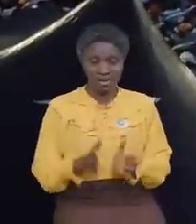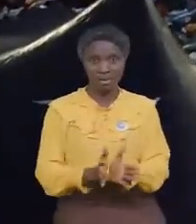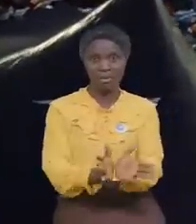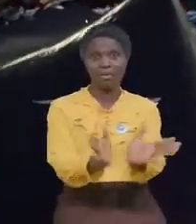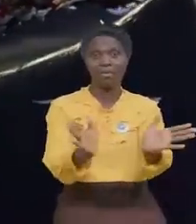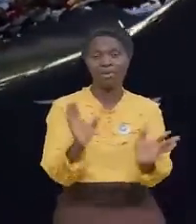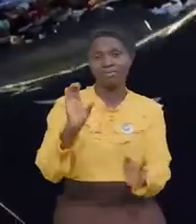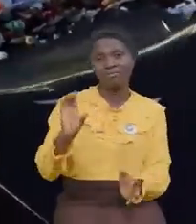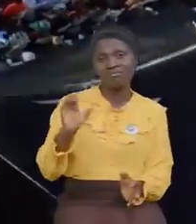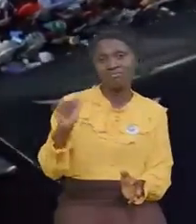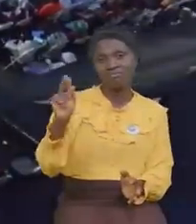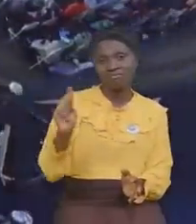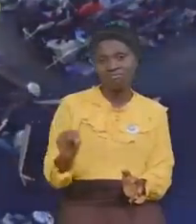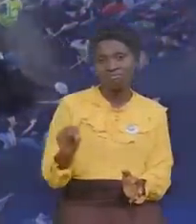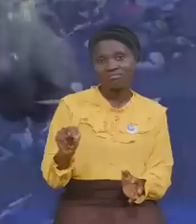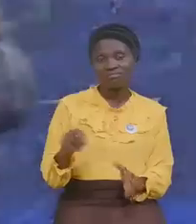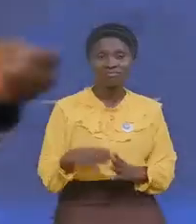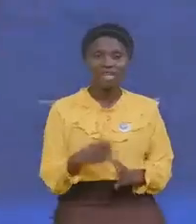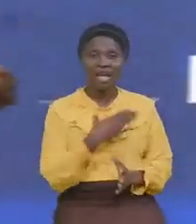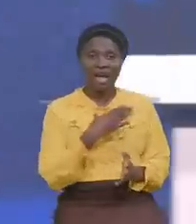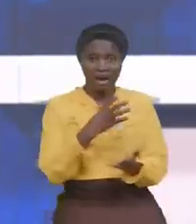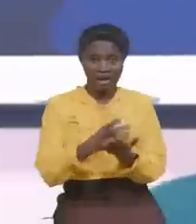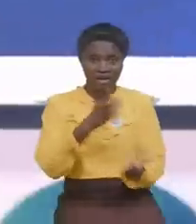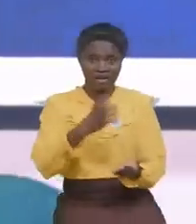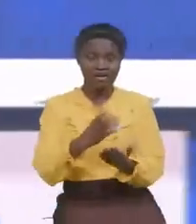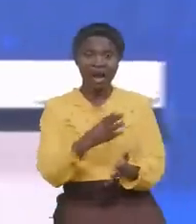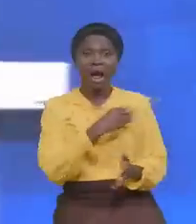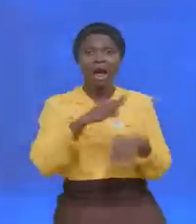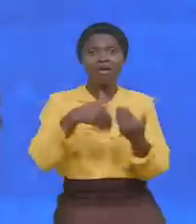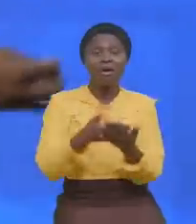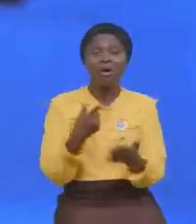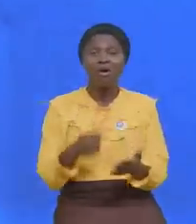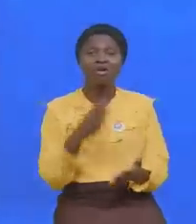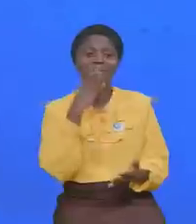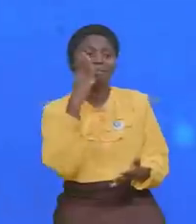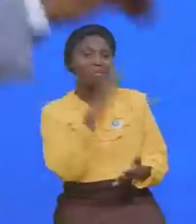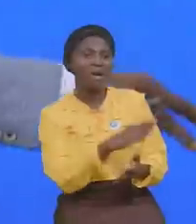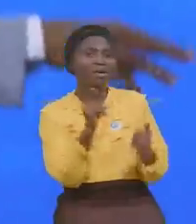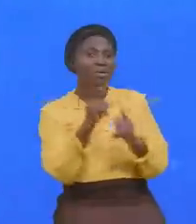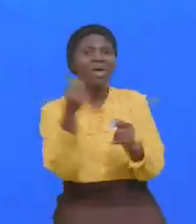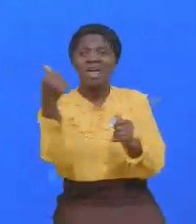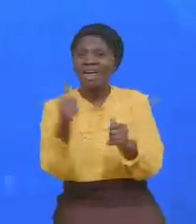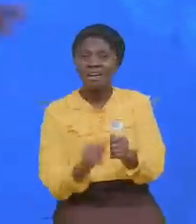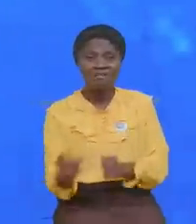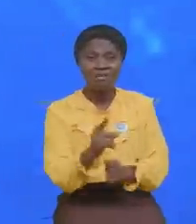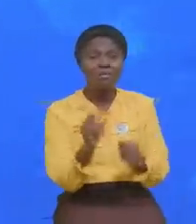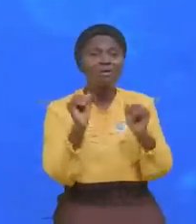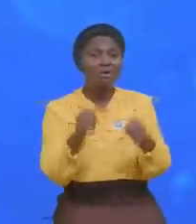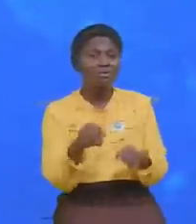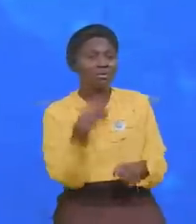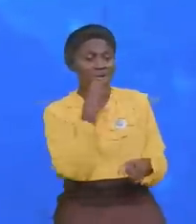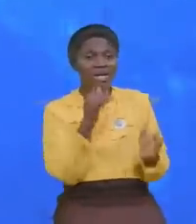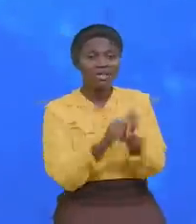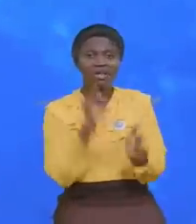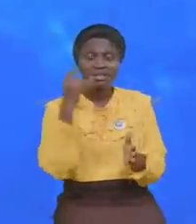can. And all the bad words everybody could speak, that the can into which they